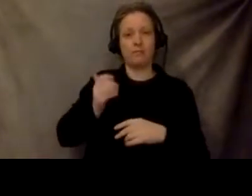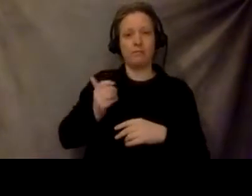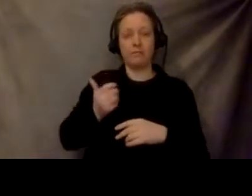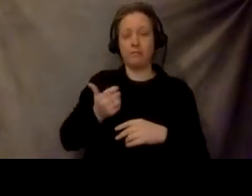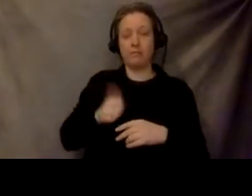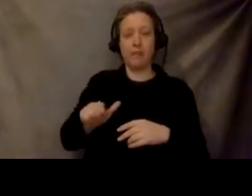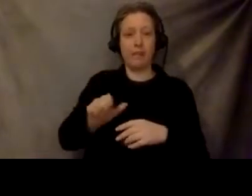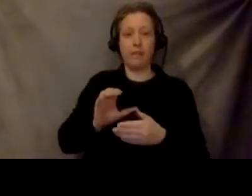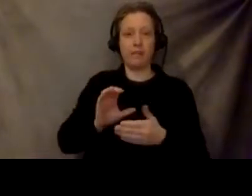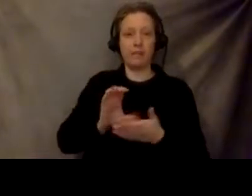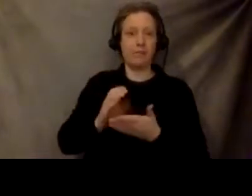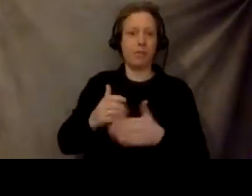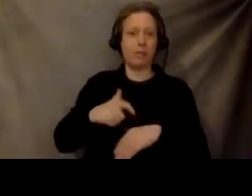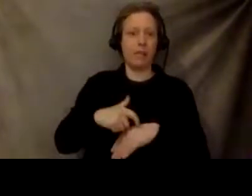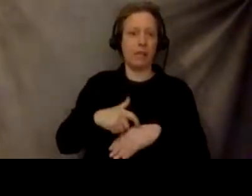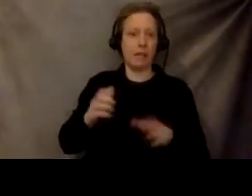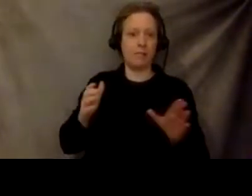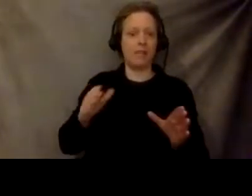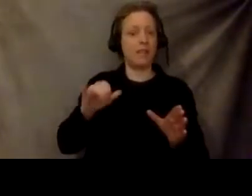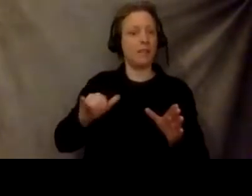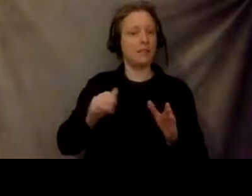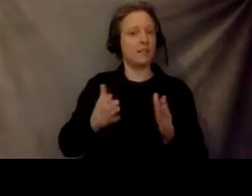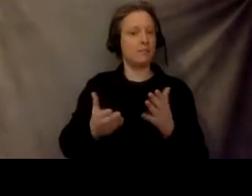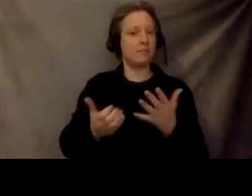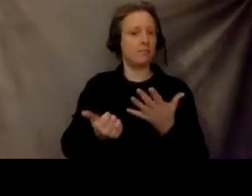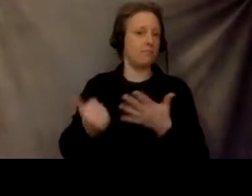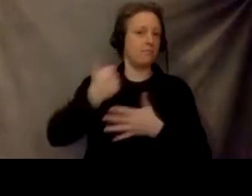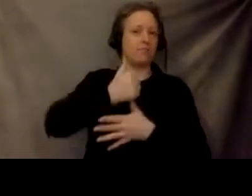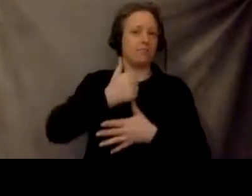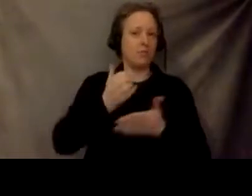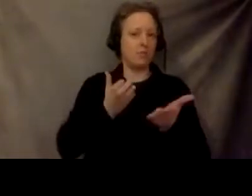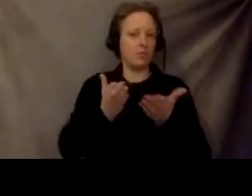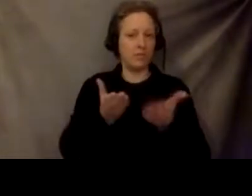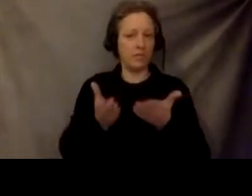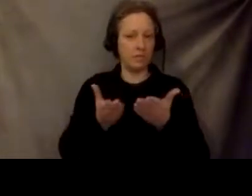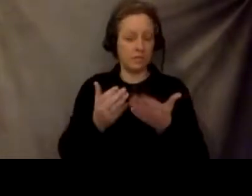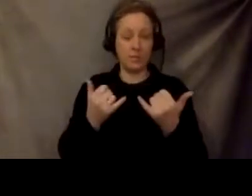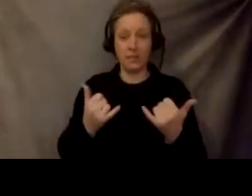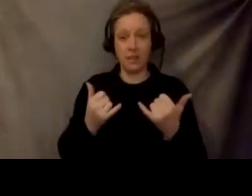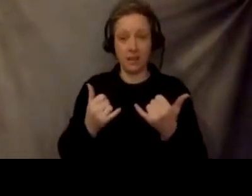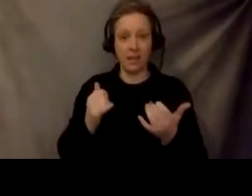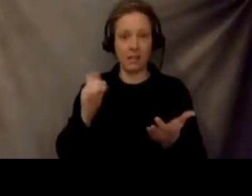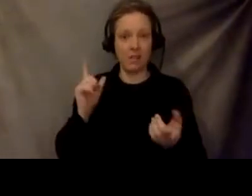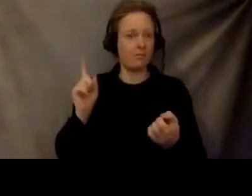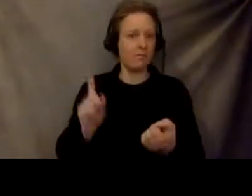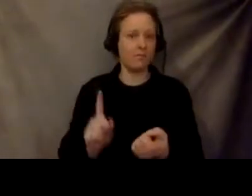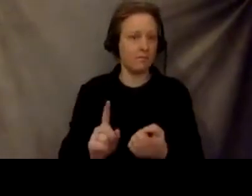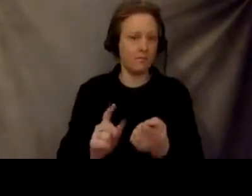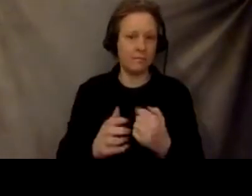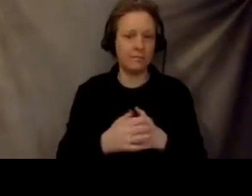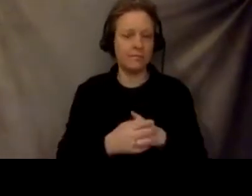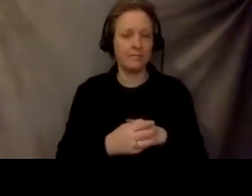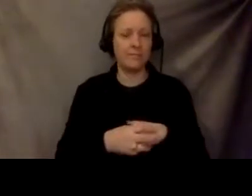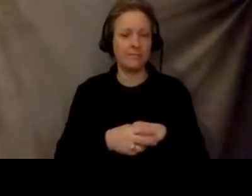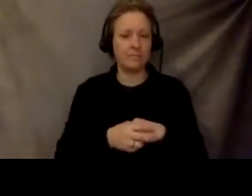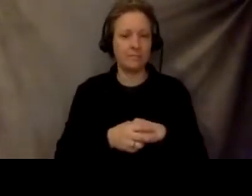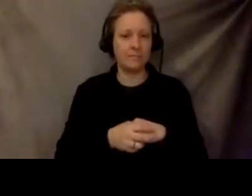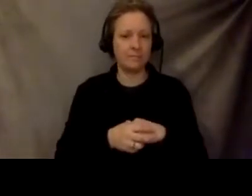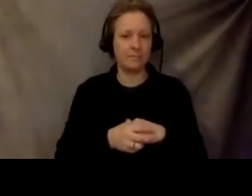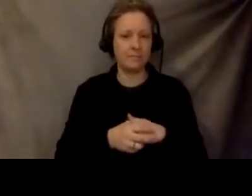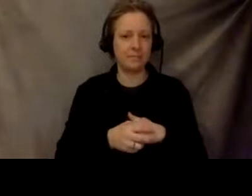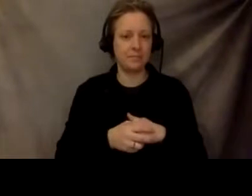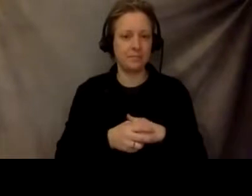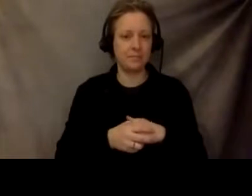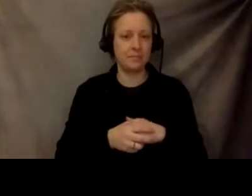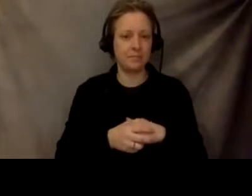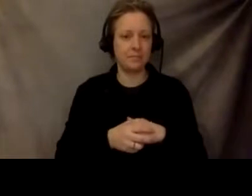we stripped everything away, we would have the sheriff's. You know, that was what it was formed to do. We had to have protection in the territory. And then you have to